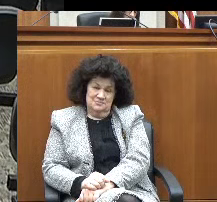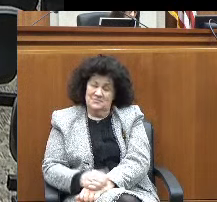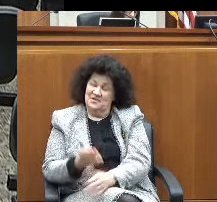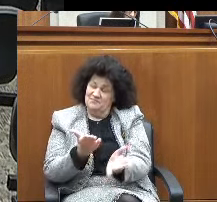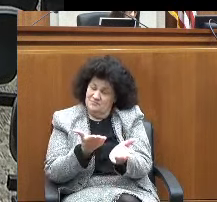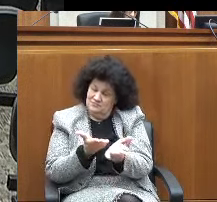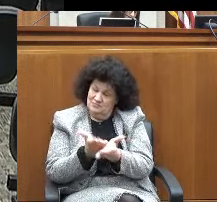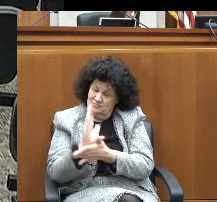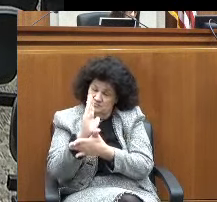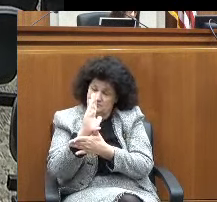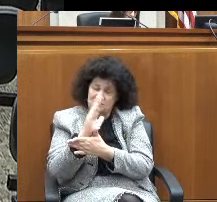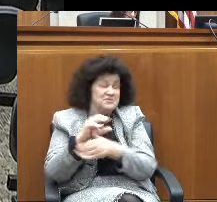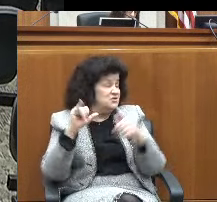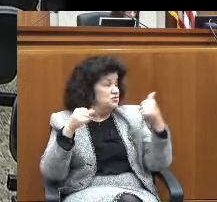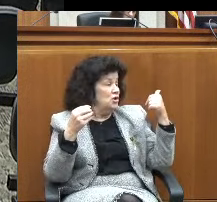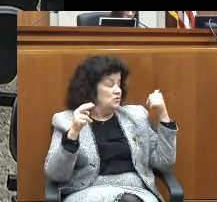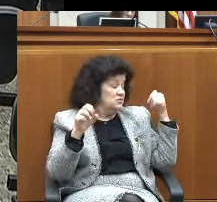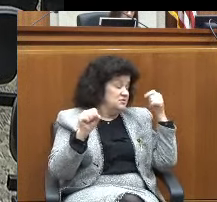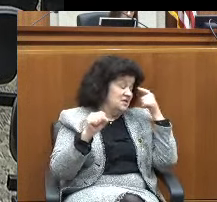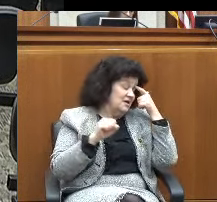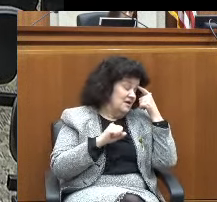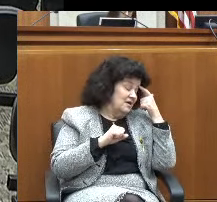All right, Ms. Armstrong. Thank